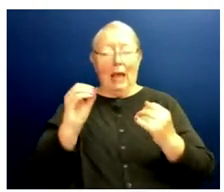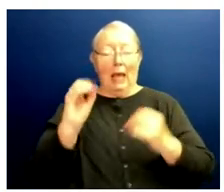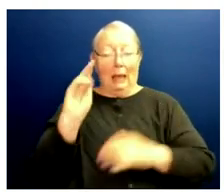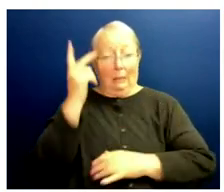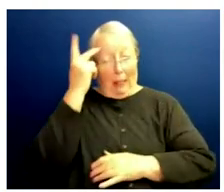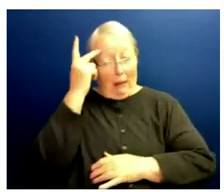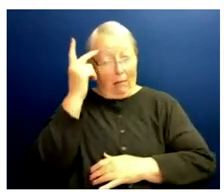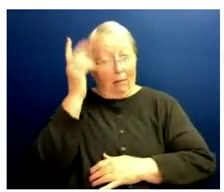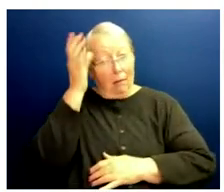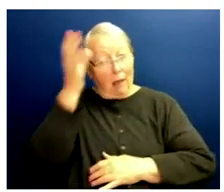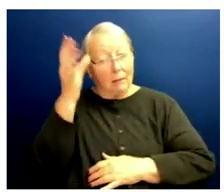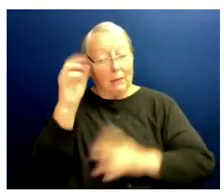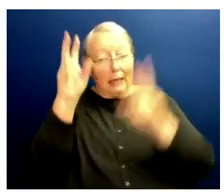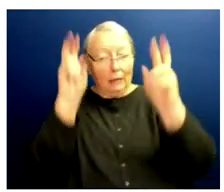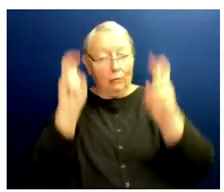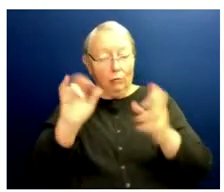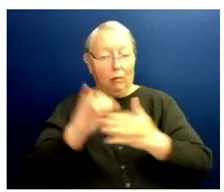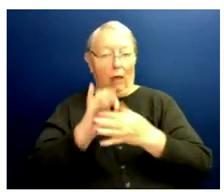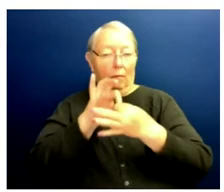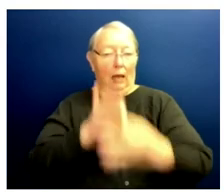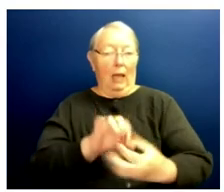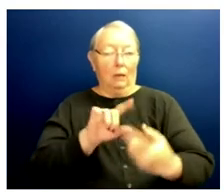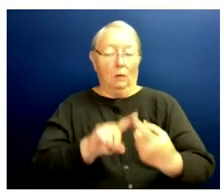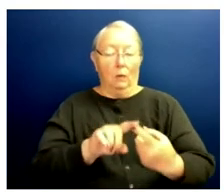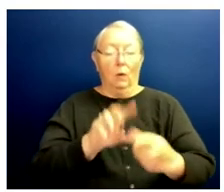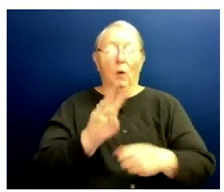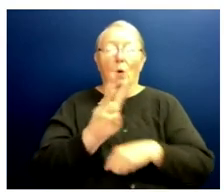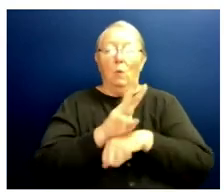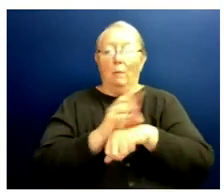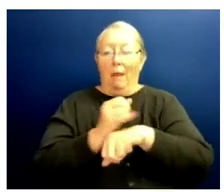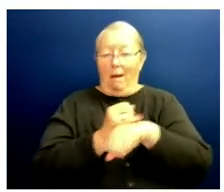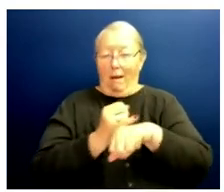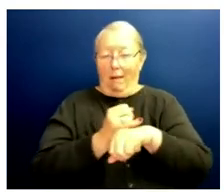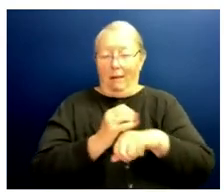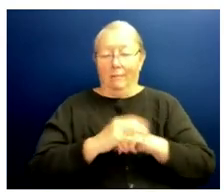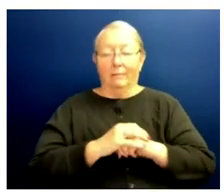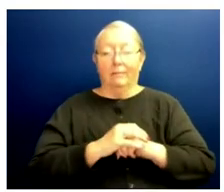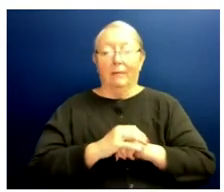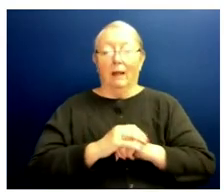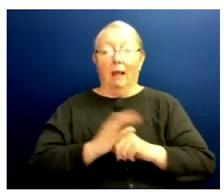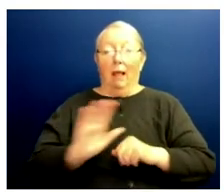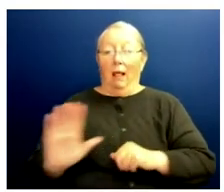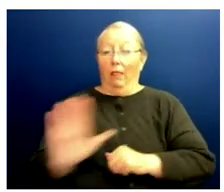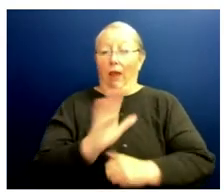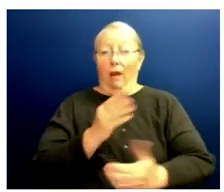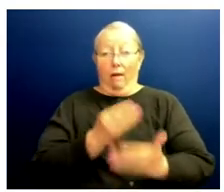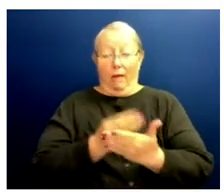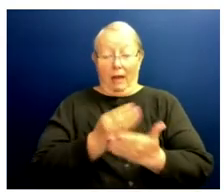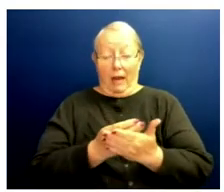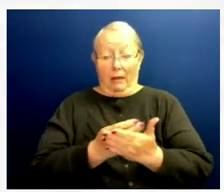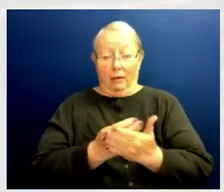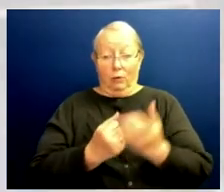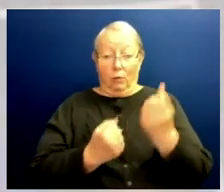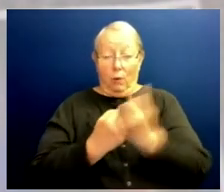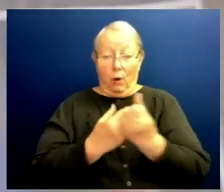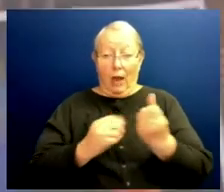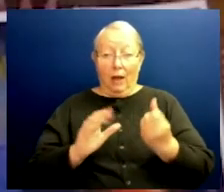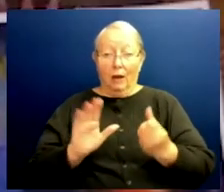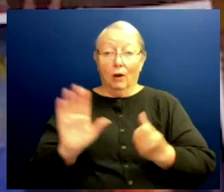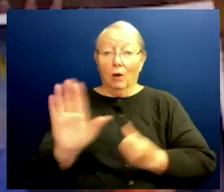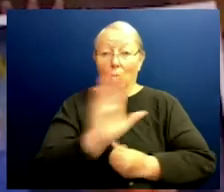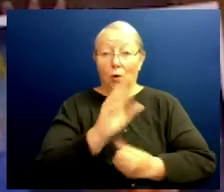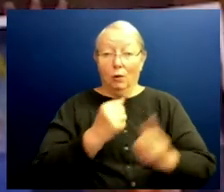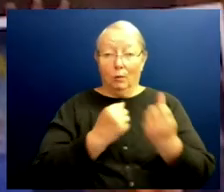the people of Whidbey Island. Their financial support and yours honors the memory of Trudy Sundberg and her lifelong commitment